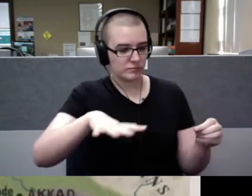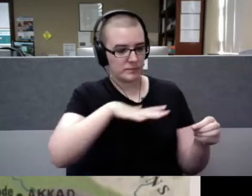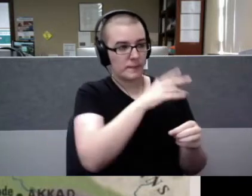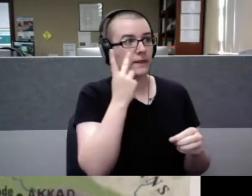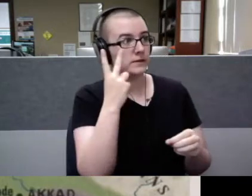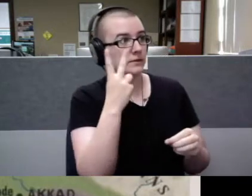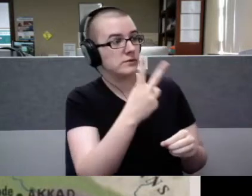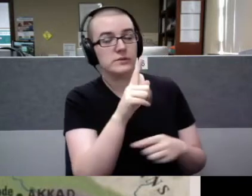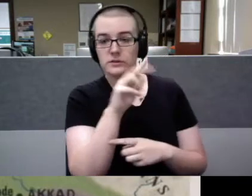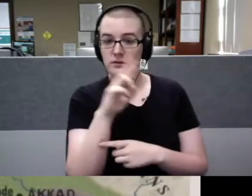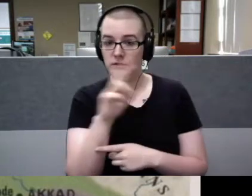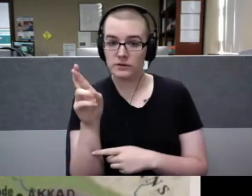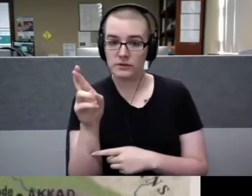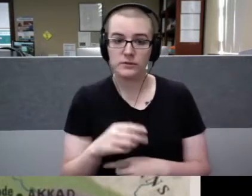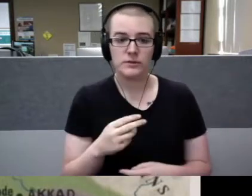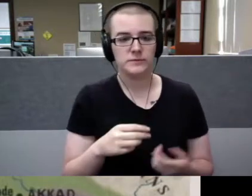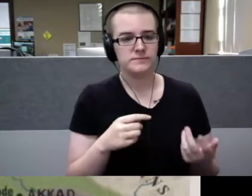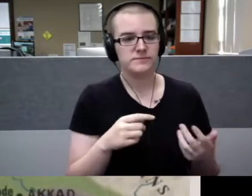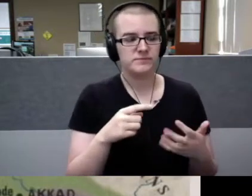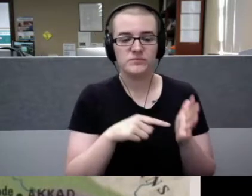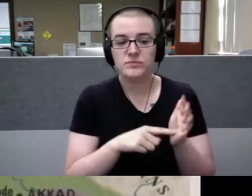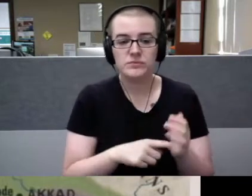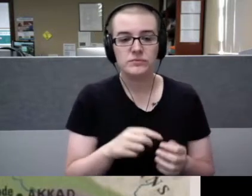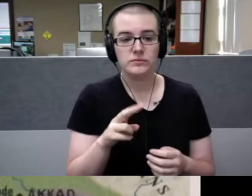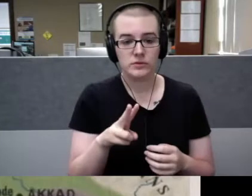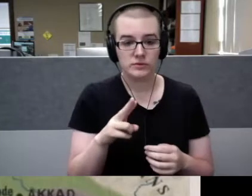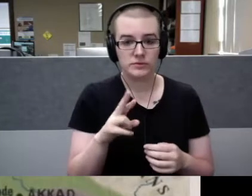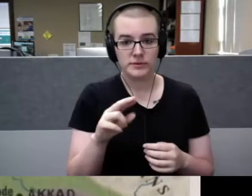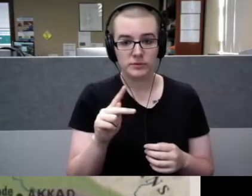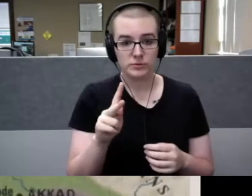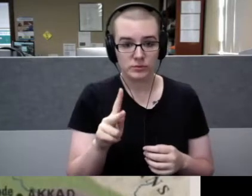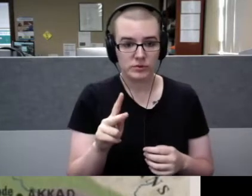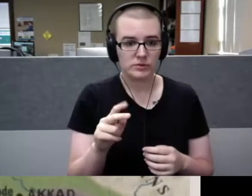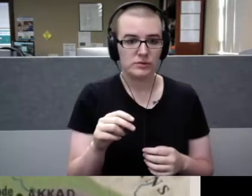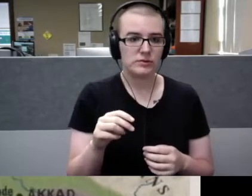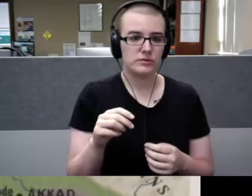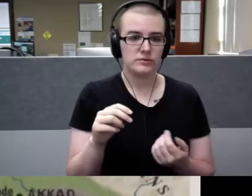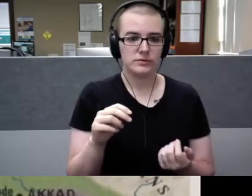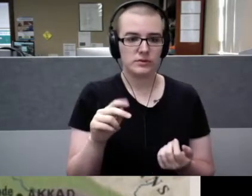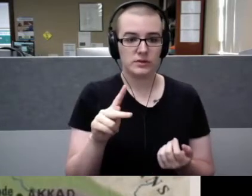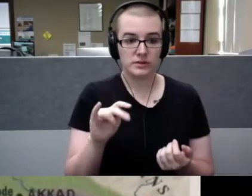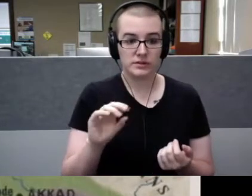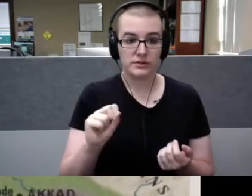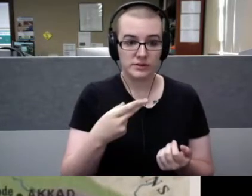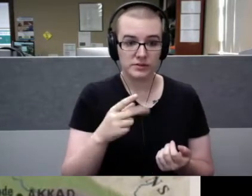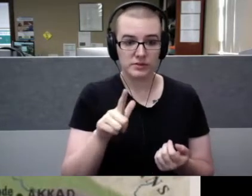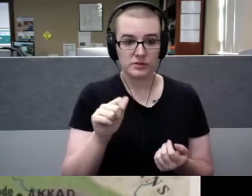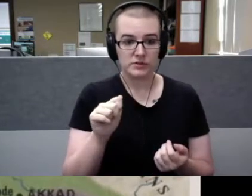these city-states were, like Uruk, Kish, Lagash, Umma, and Ur. In fact, Ur was one of